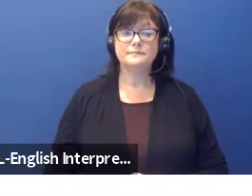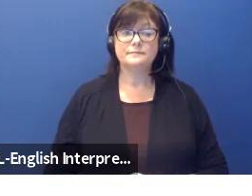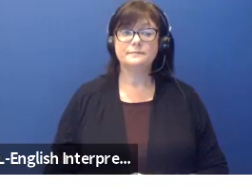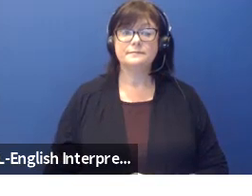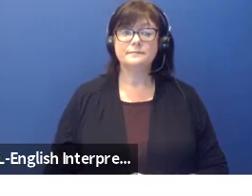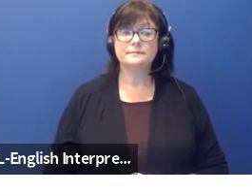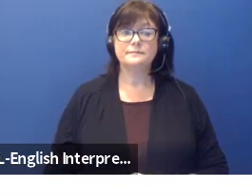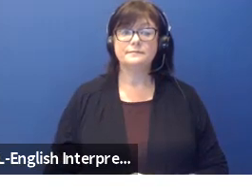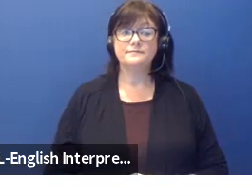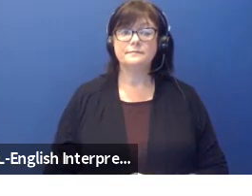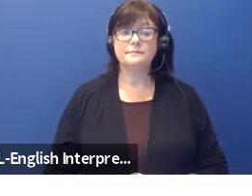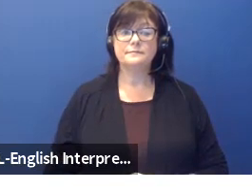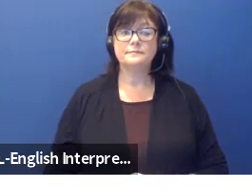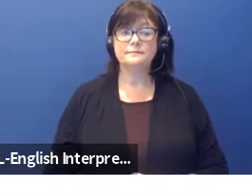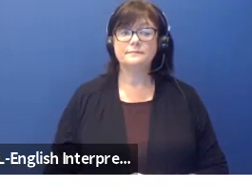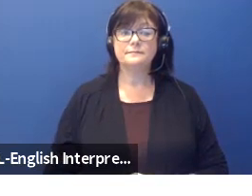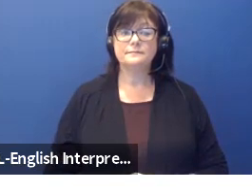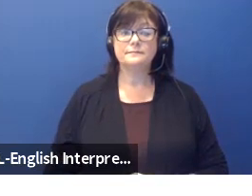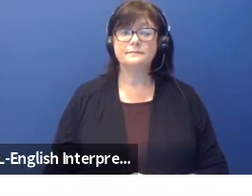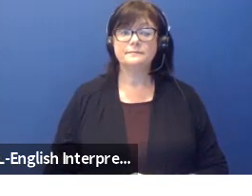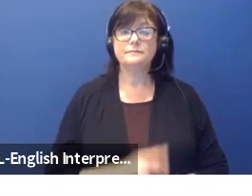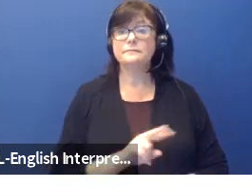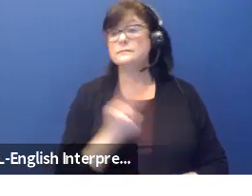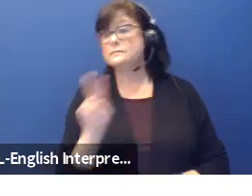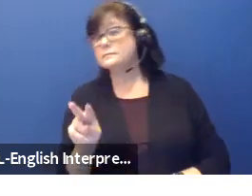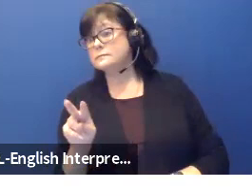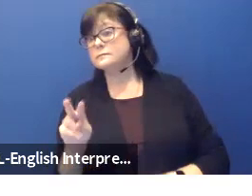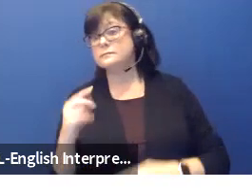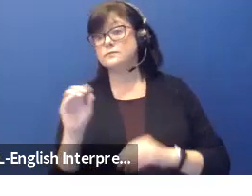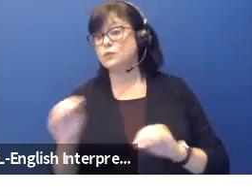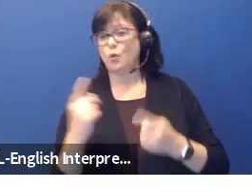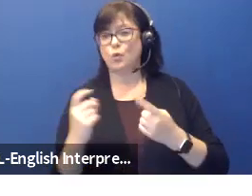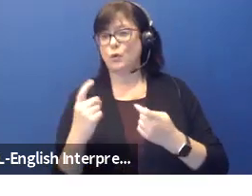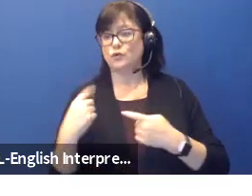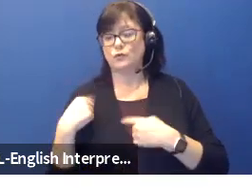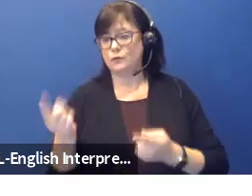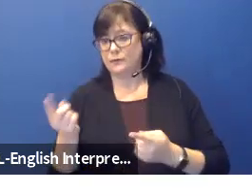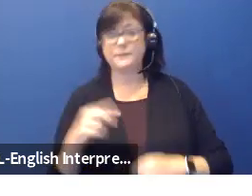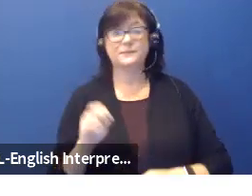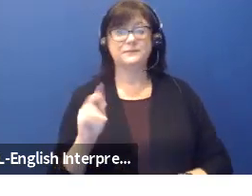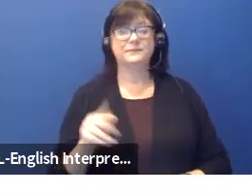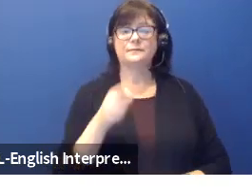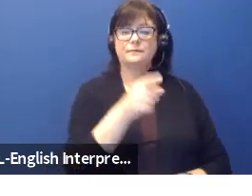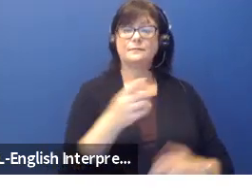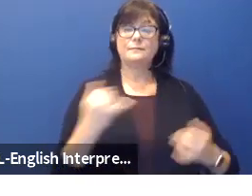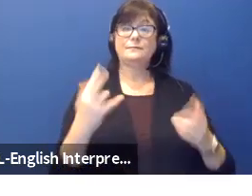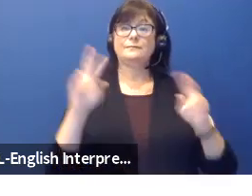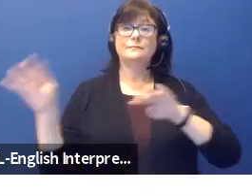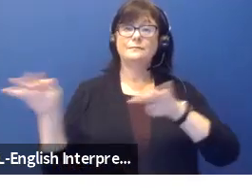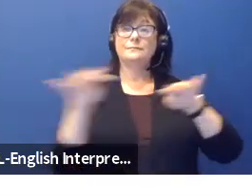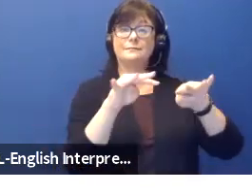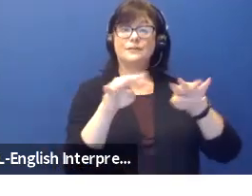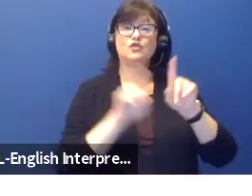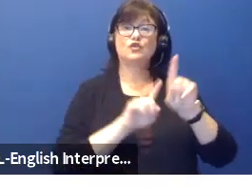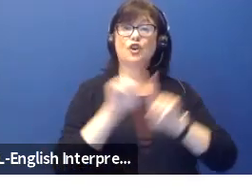I'm just looking back at the chat here. I don't see any questions so far. So here's the star of the show today. Report